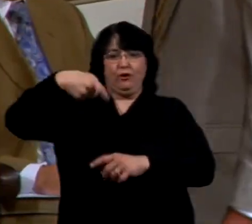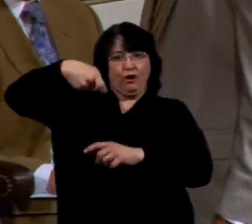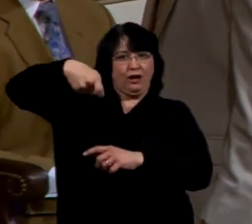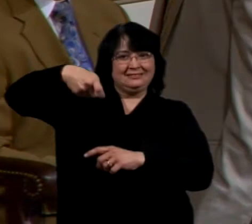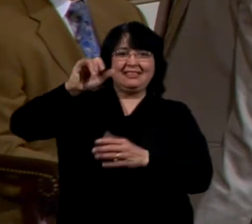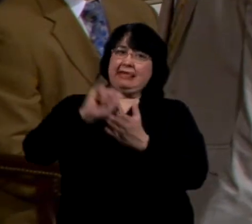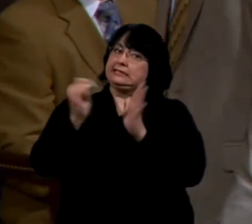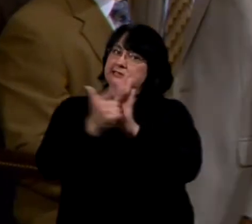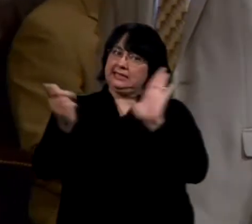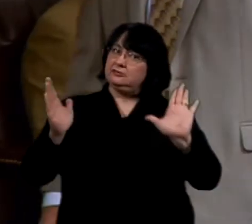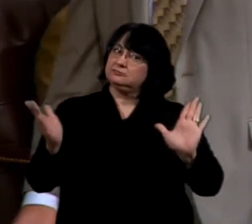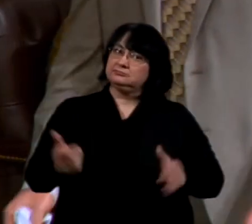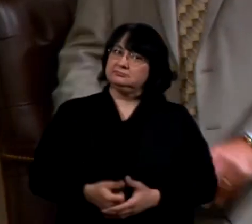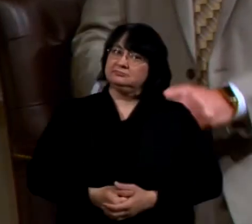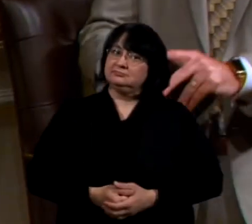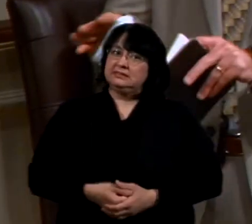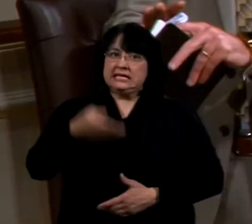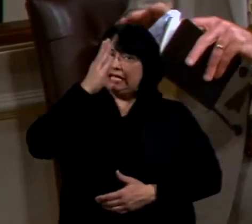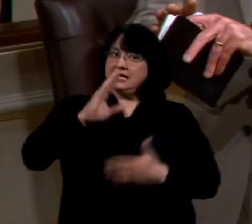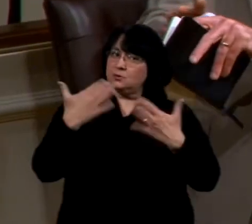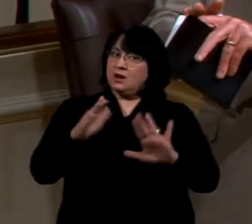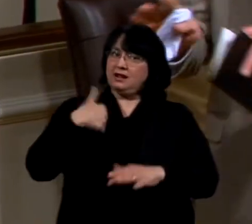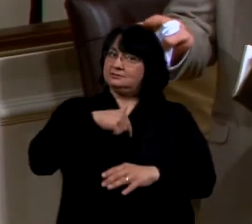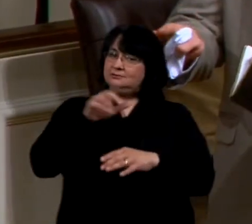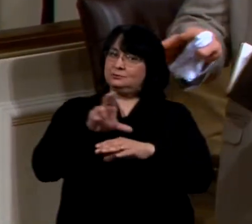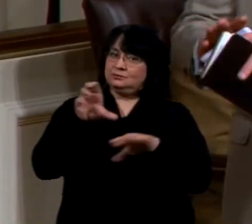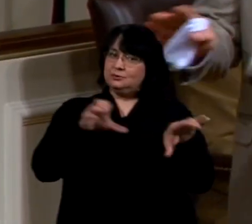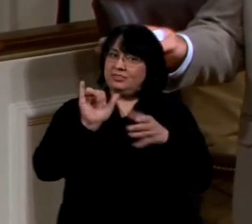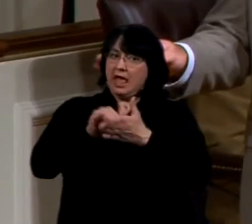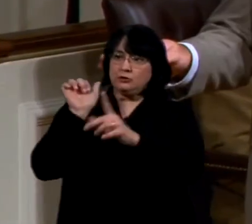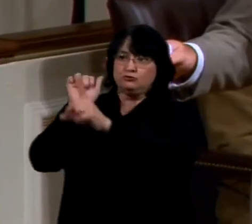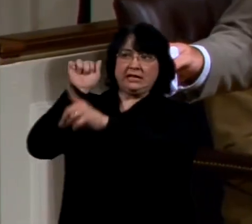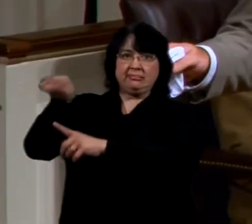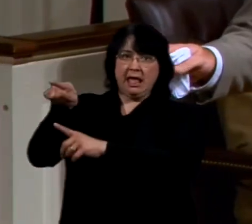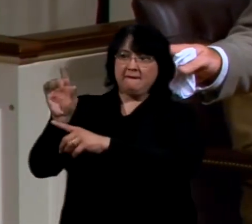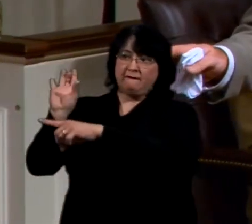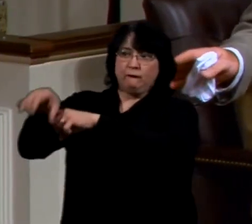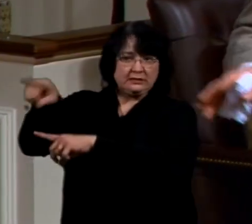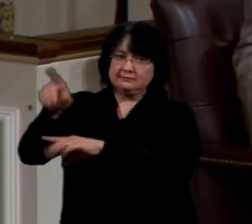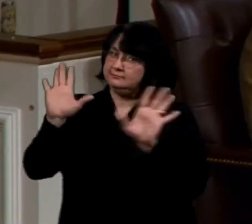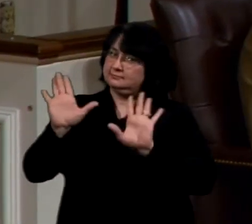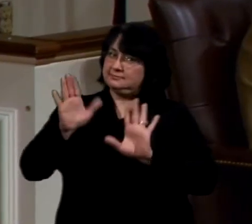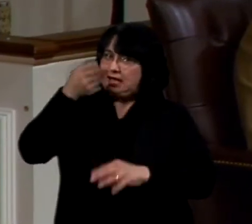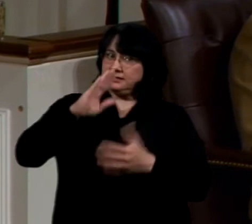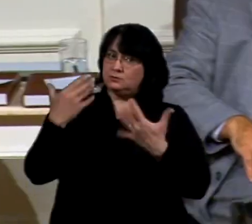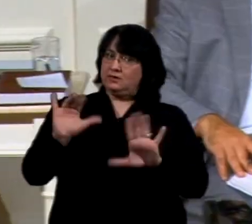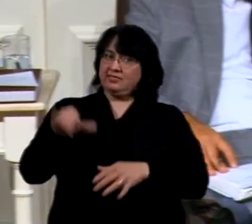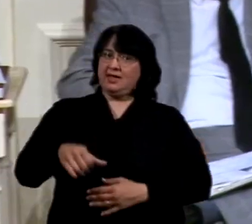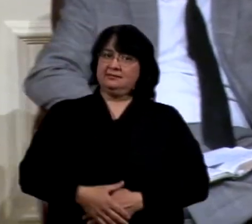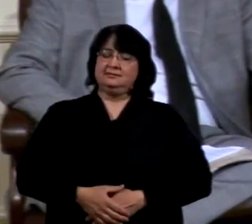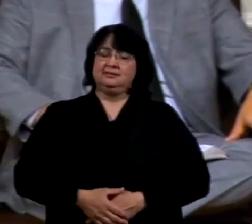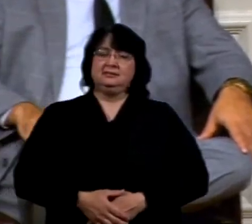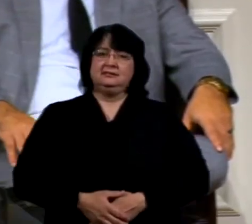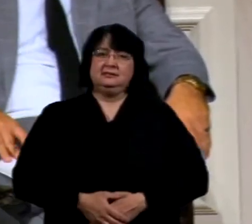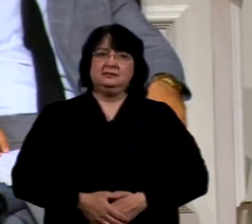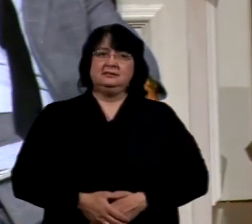that's illegal. God don't want us, we're not trying to trick or force anybody. So if we're going